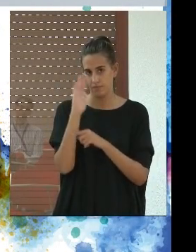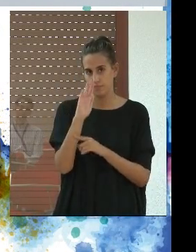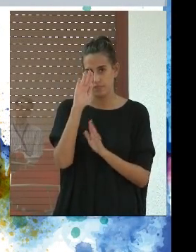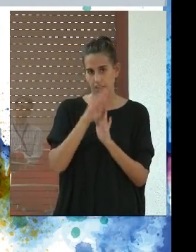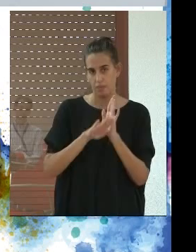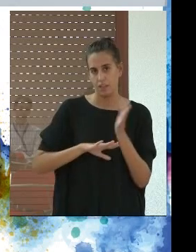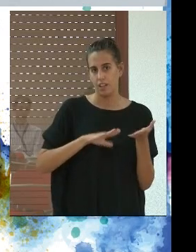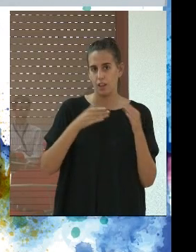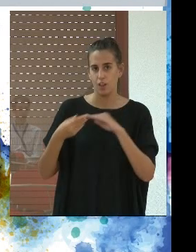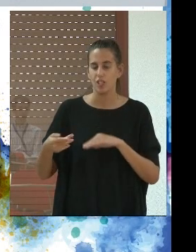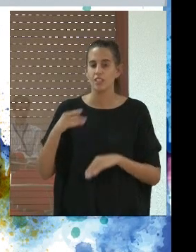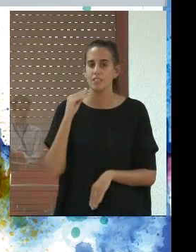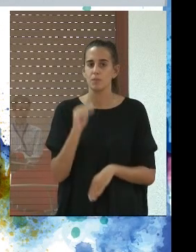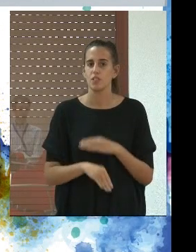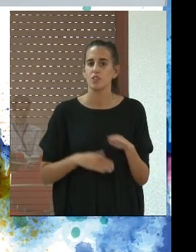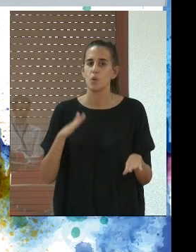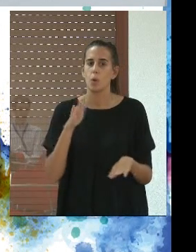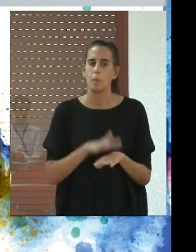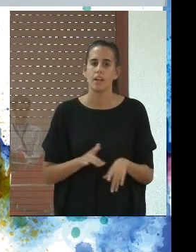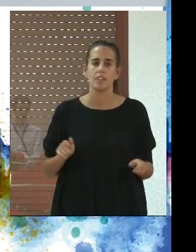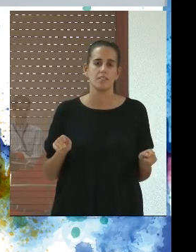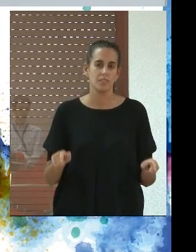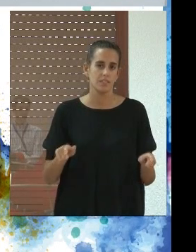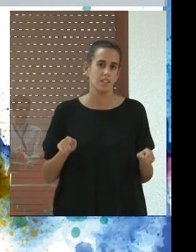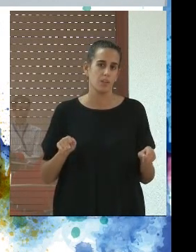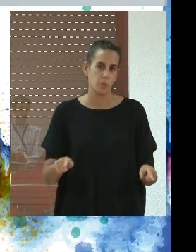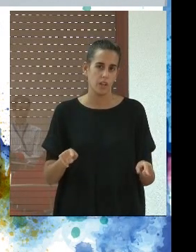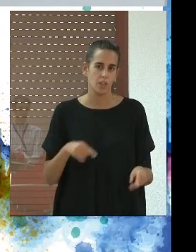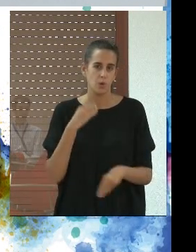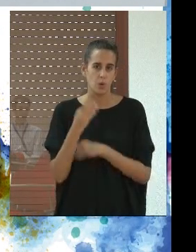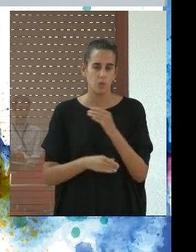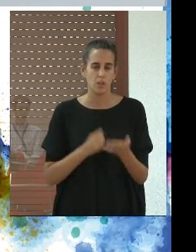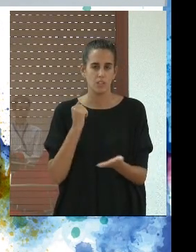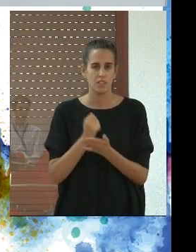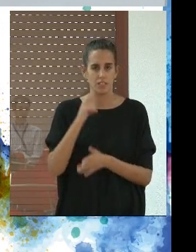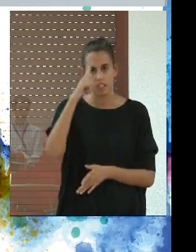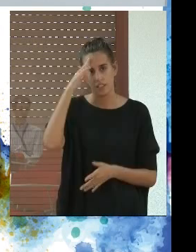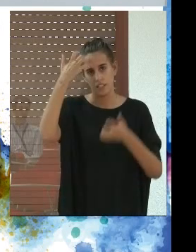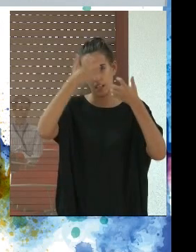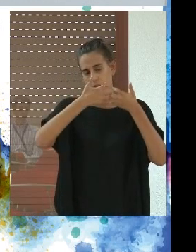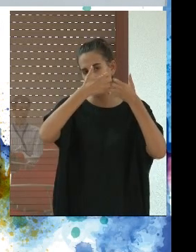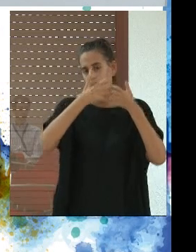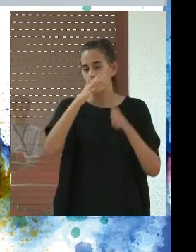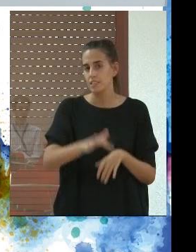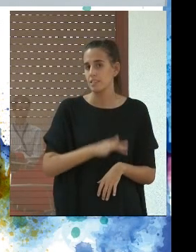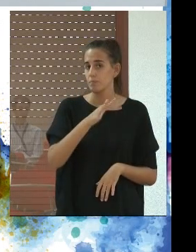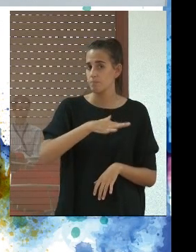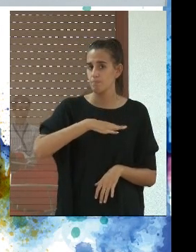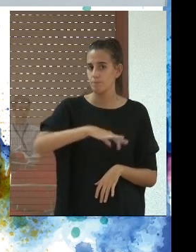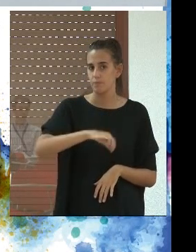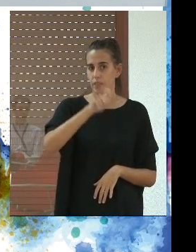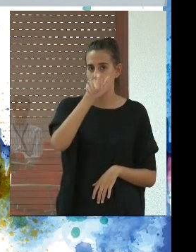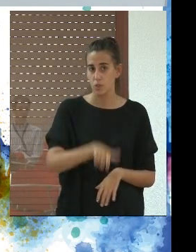Brazil. What I wanted to do is to present to you some applications that we have created